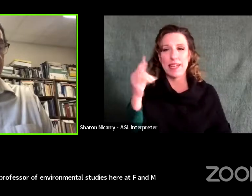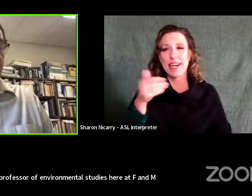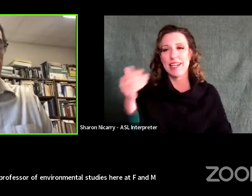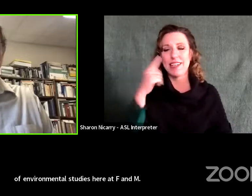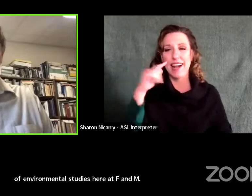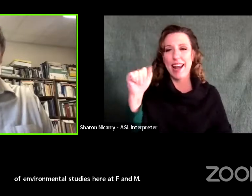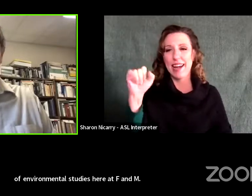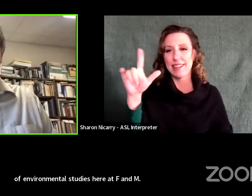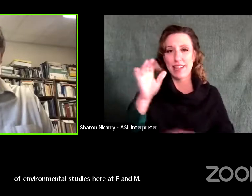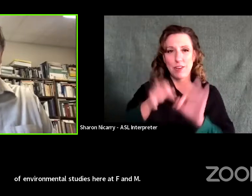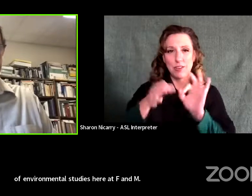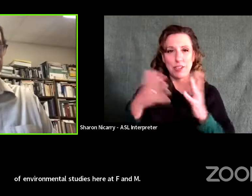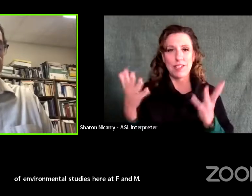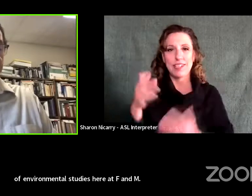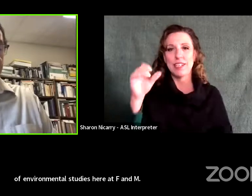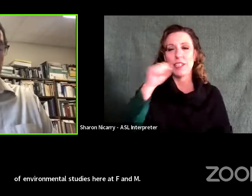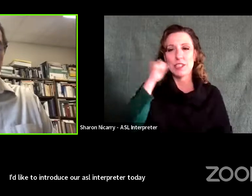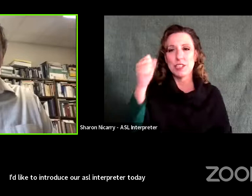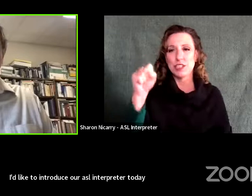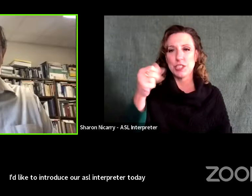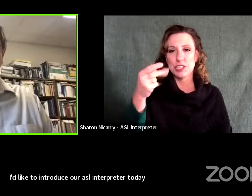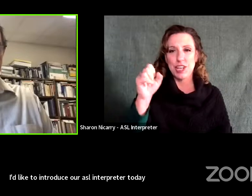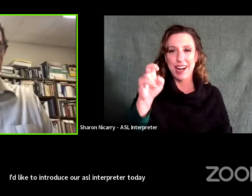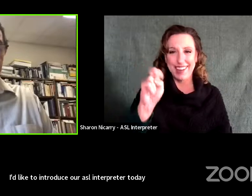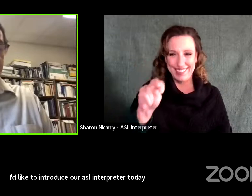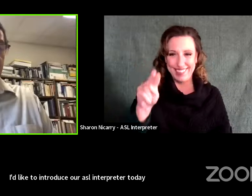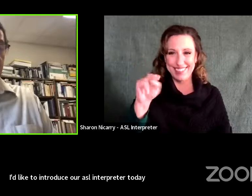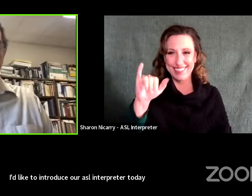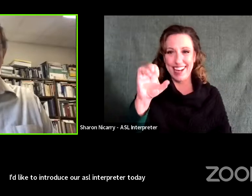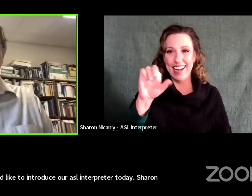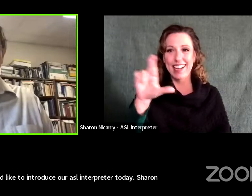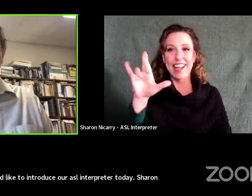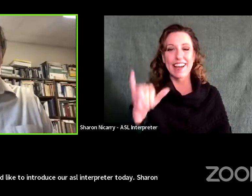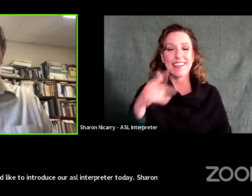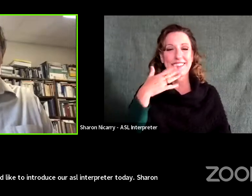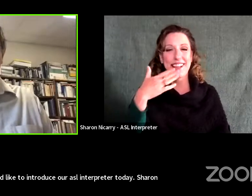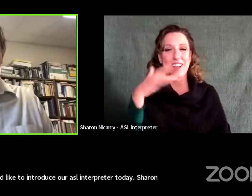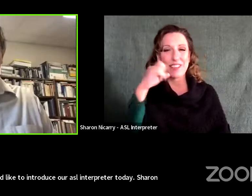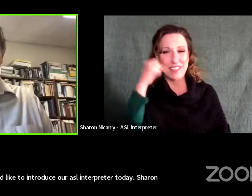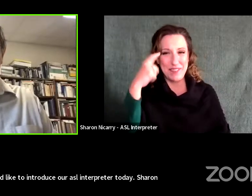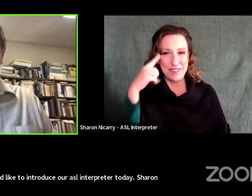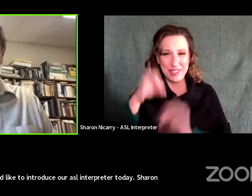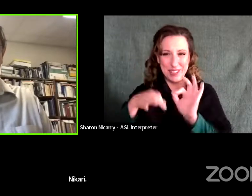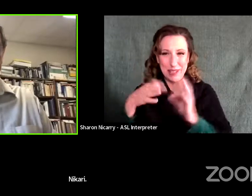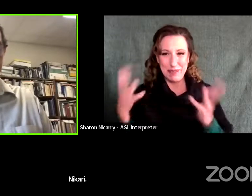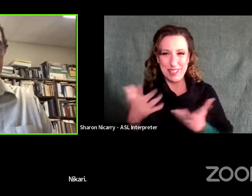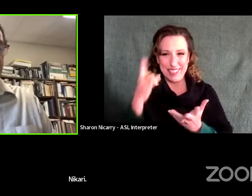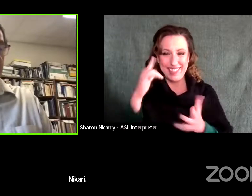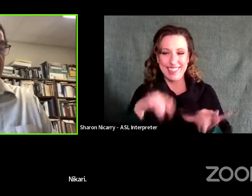today, Sharon Nakari. Thank you, Sharon, for interpreting for us at Common Hour.